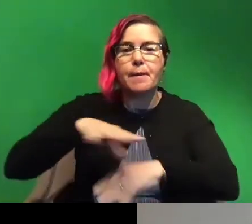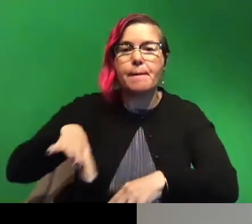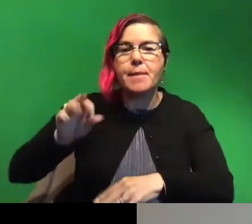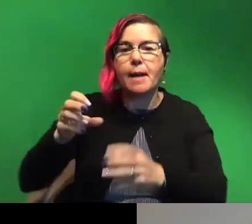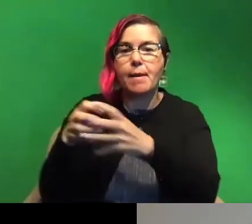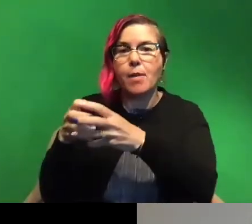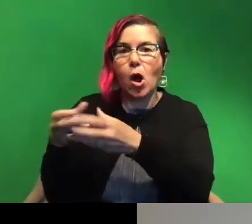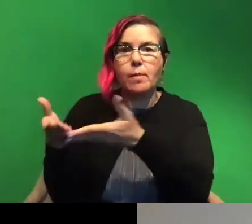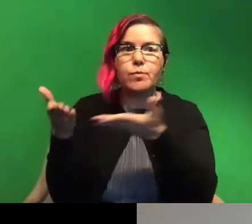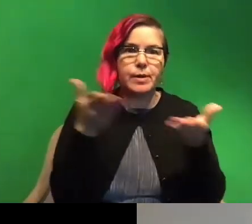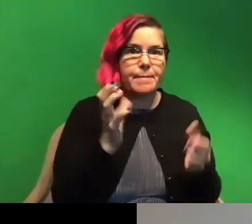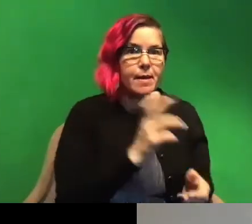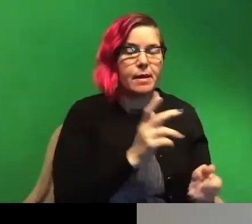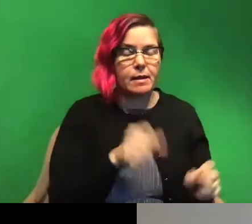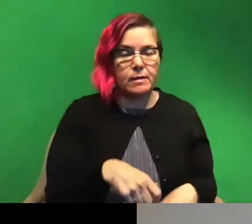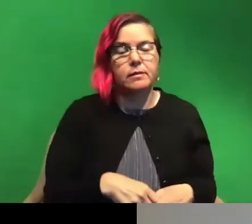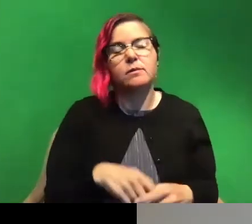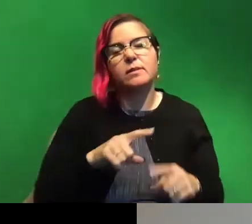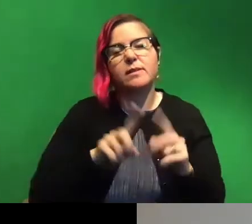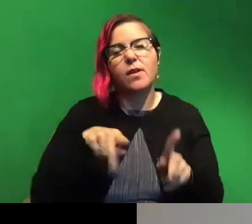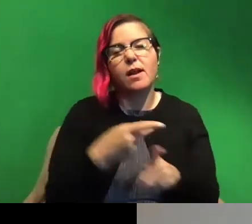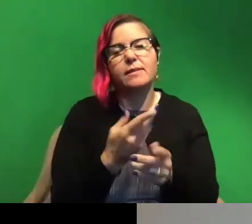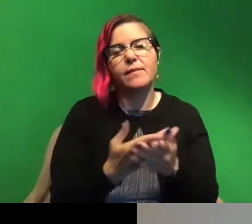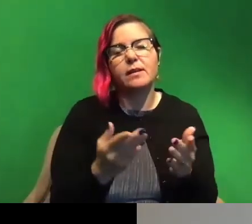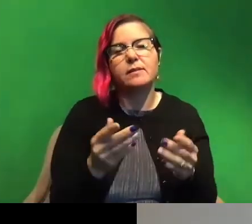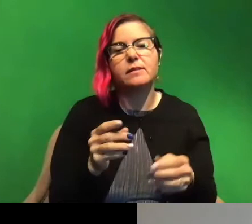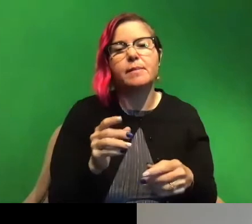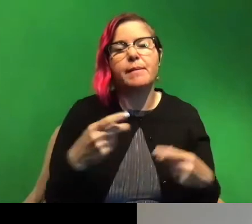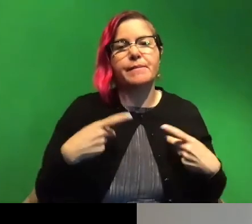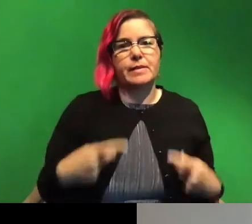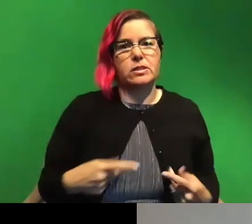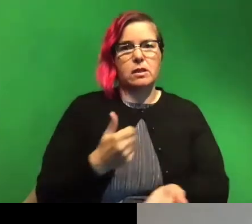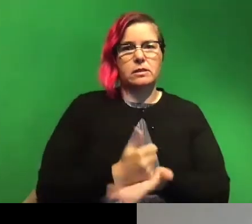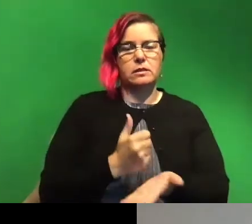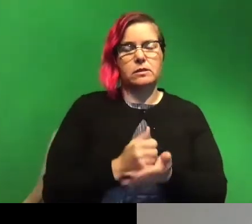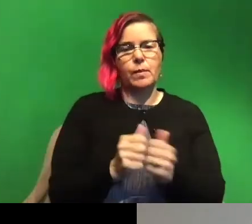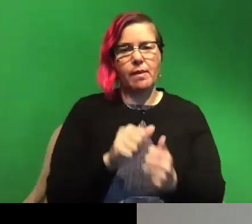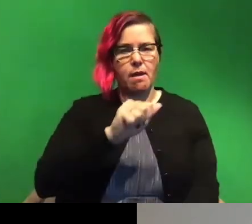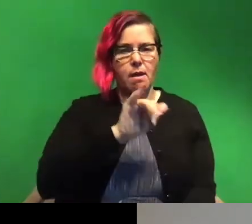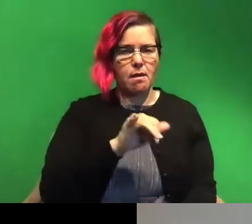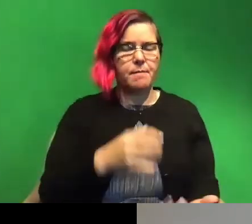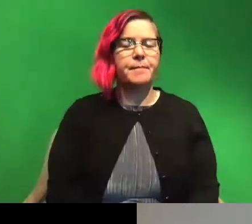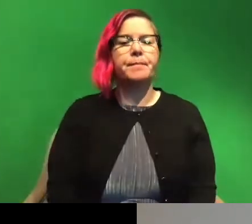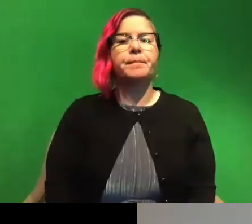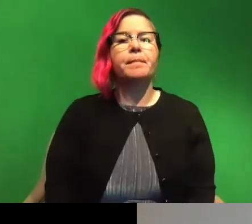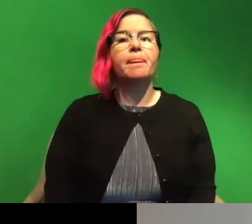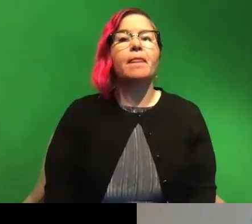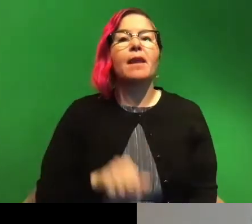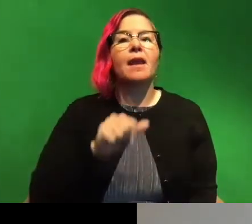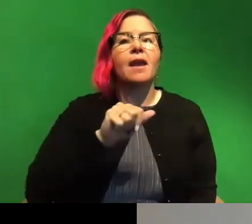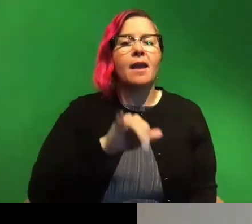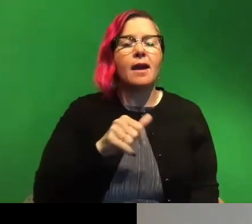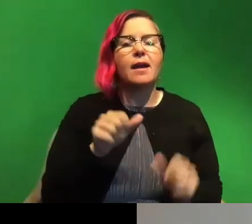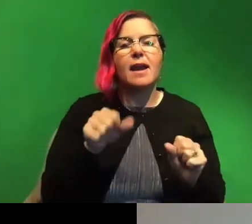and bring it back to me. So those are different types of things that work in maybe physical assistance with AI. Now, where AI can be